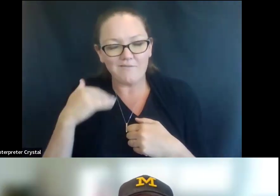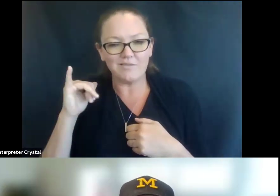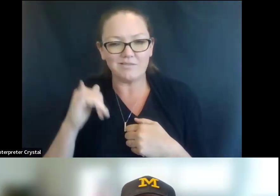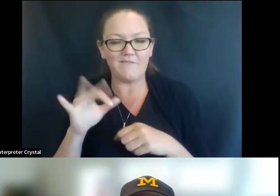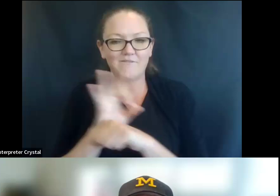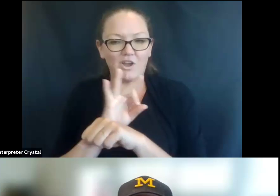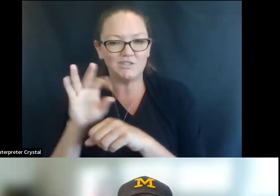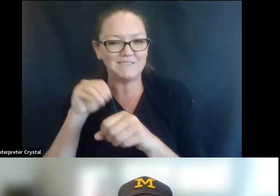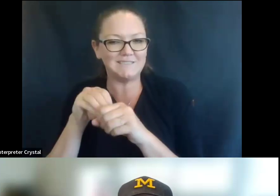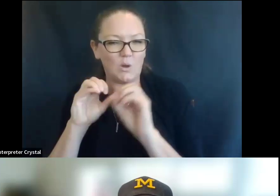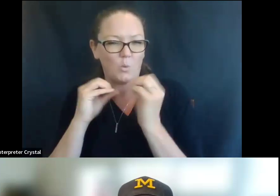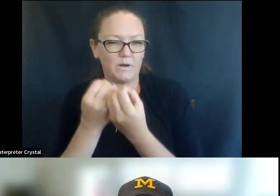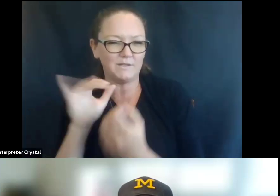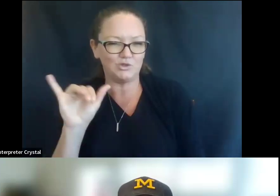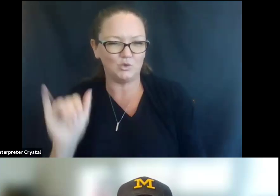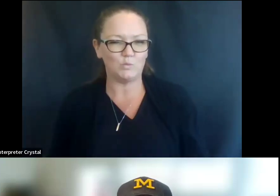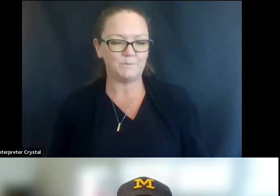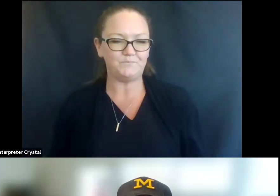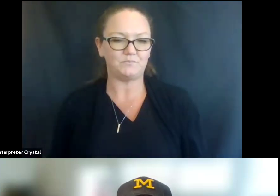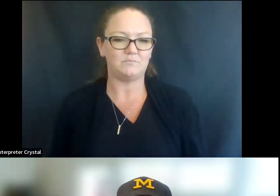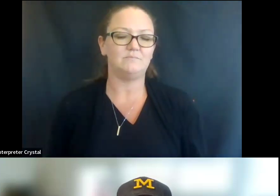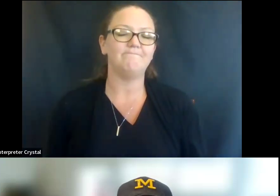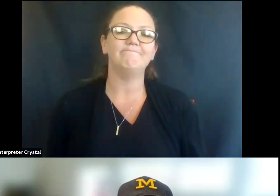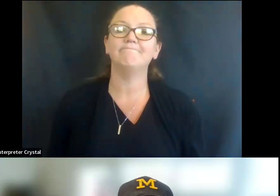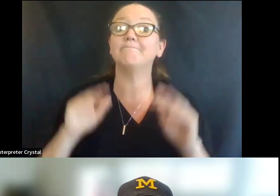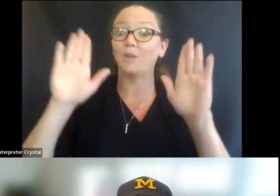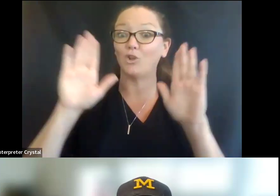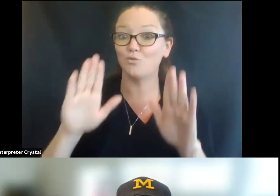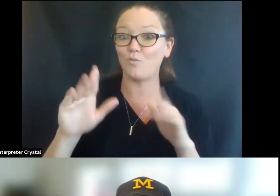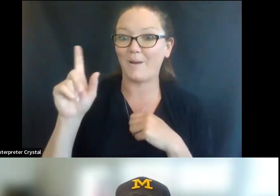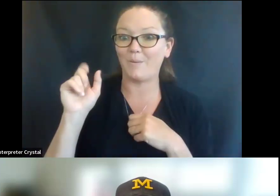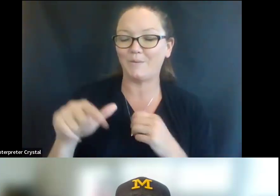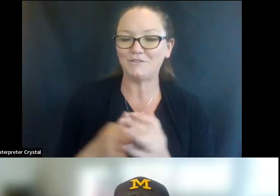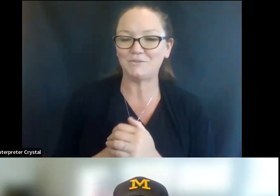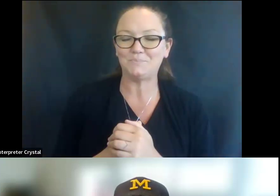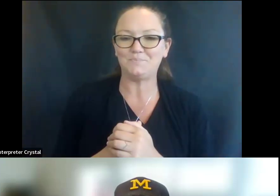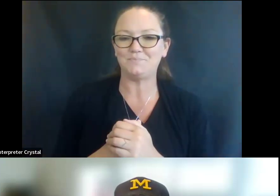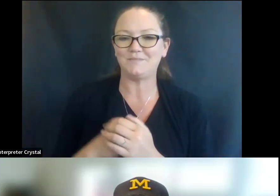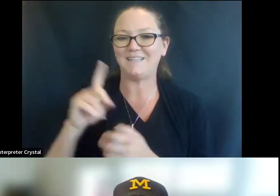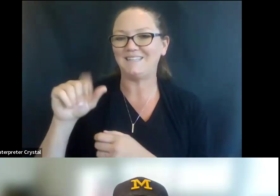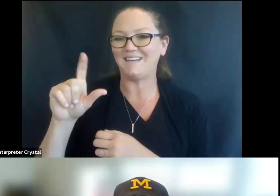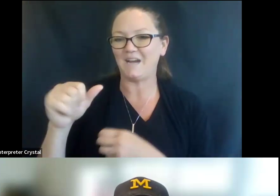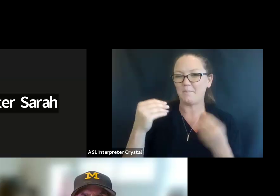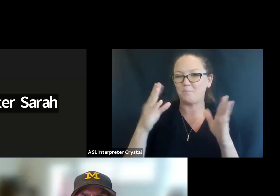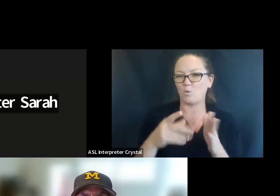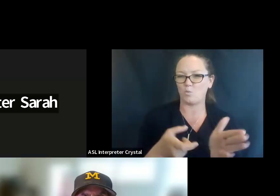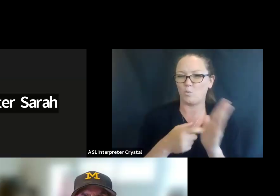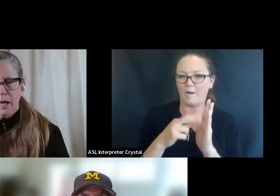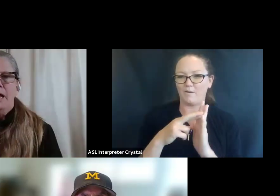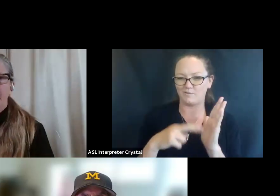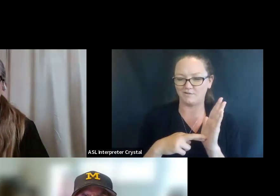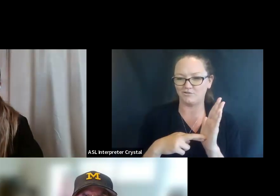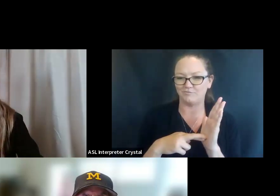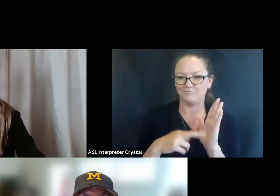as well. Yeah, it's a great question. So data brokers are required to register. We kind of put out